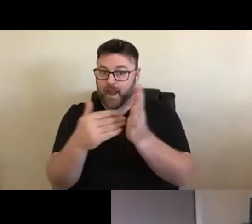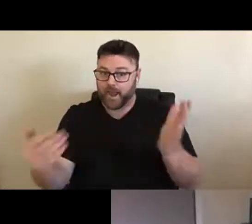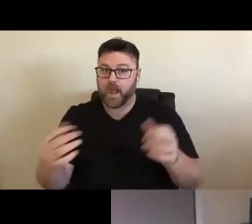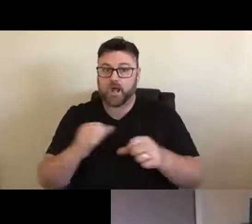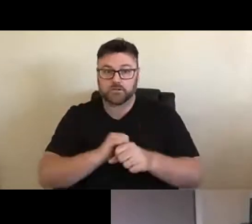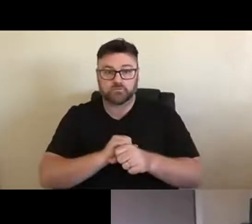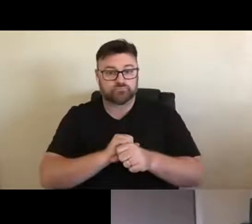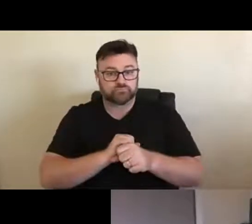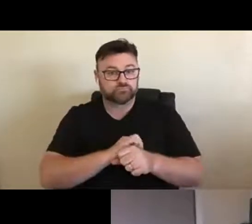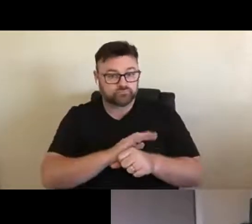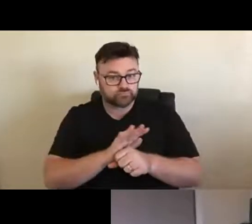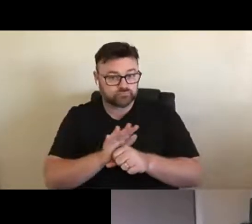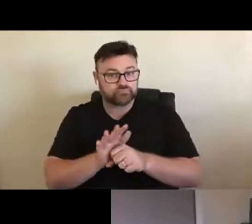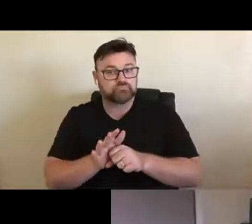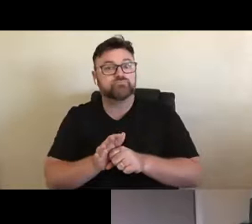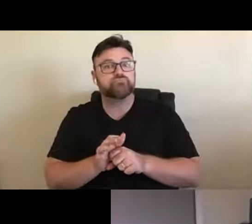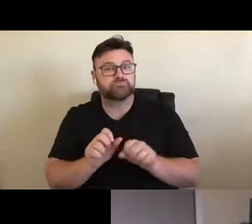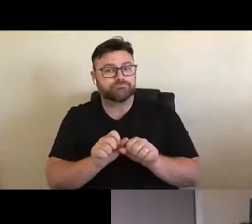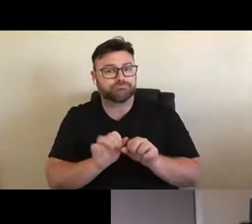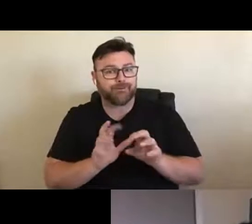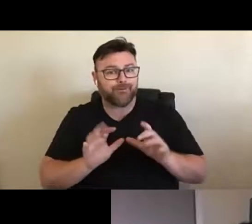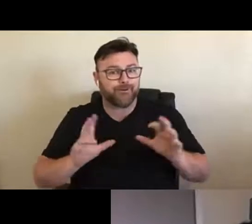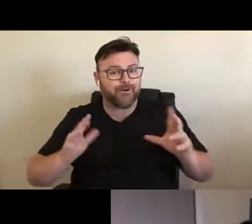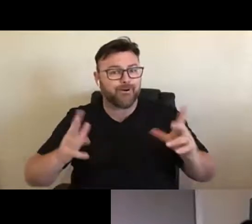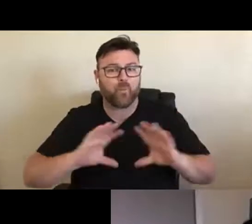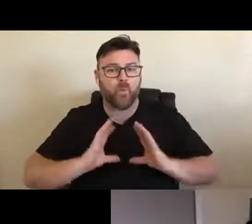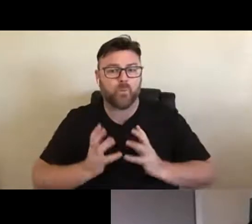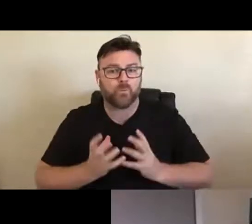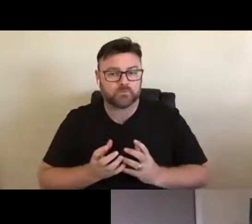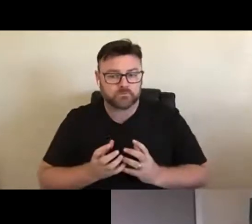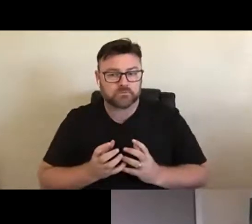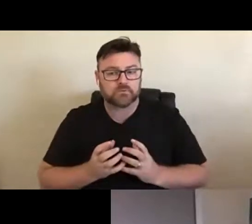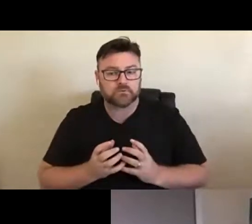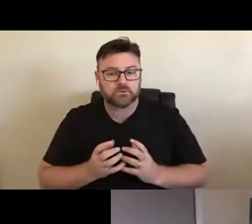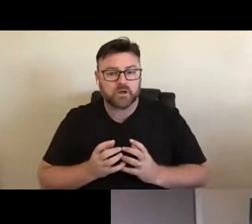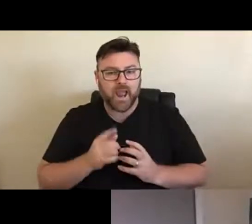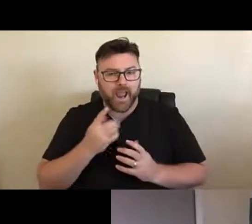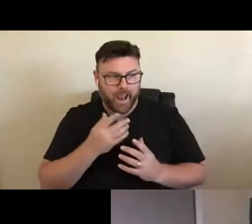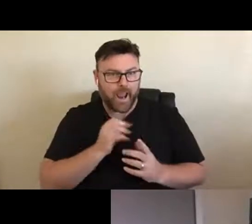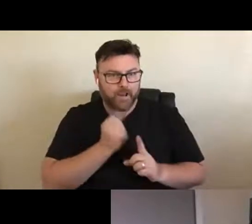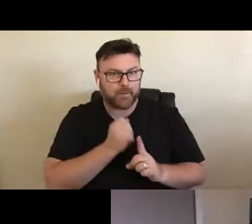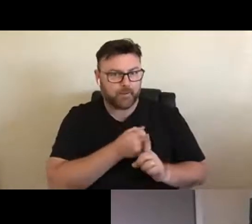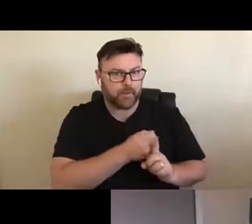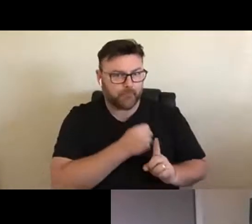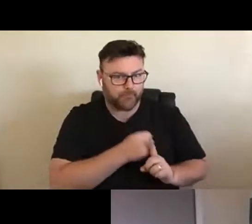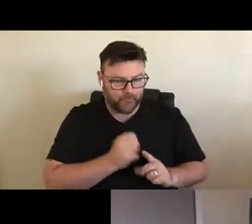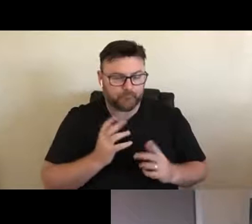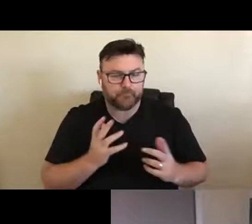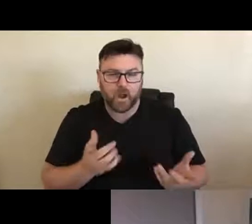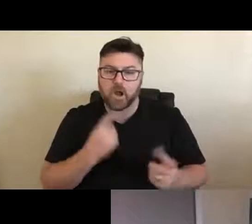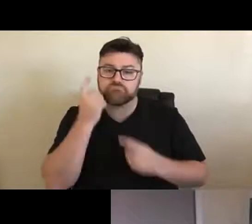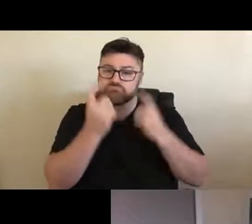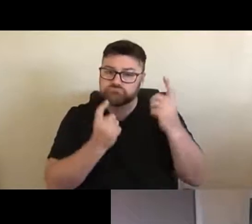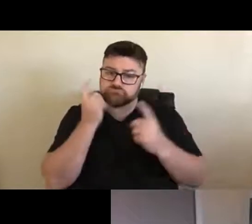the world, and the different ways that it affects different communities of people. And I'm just wondering if you can share your